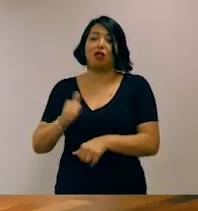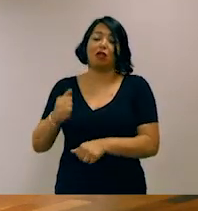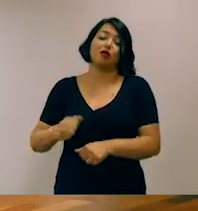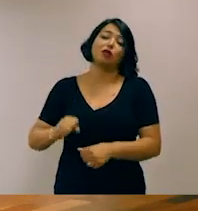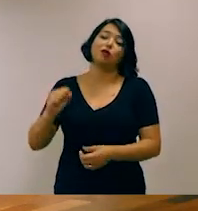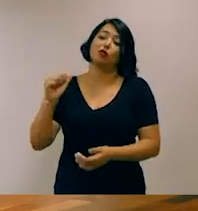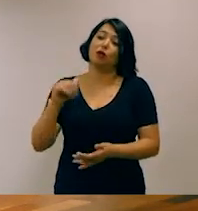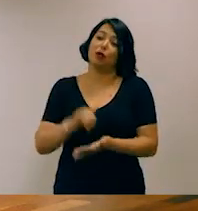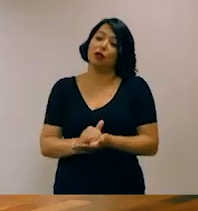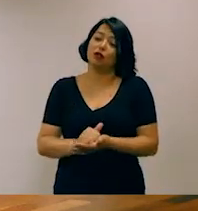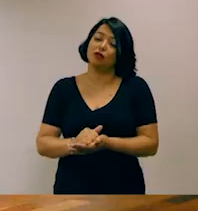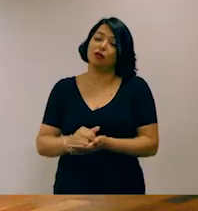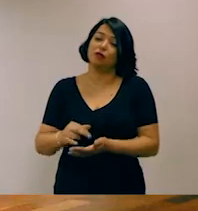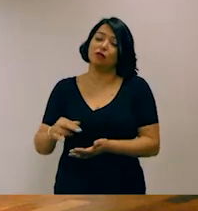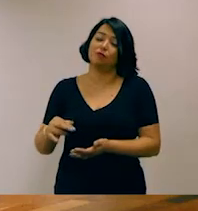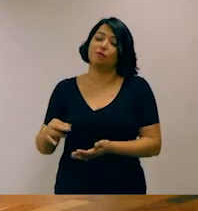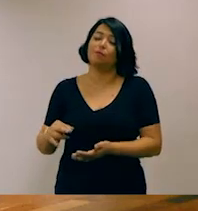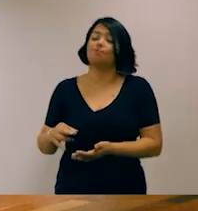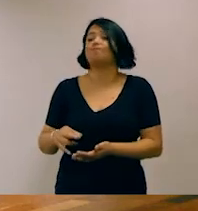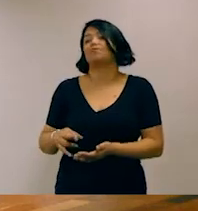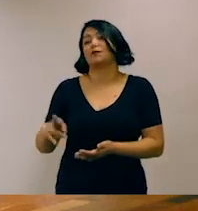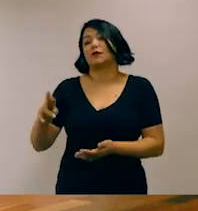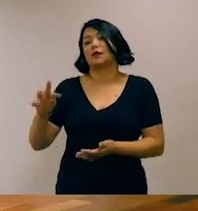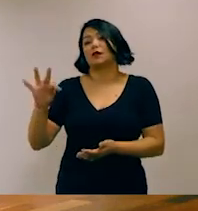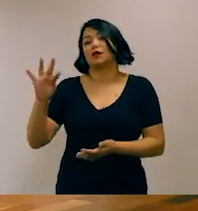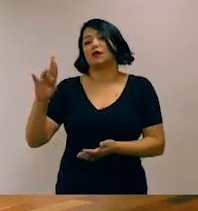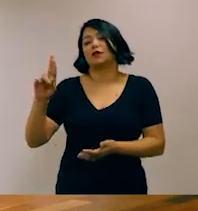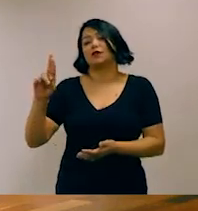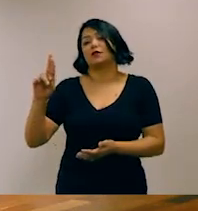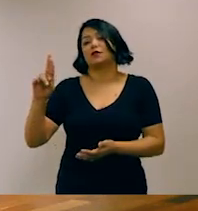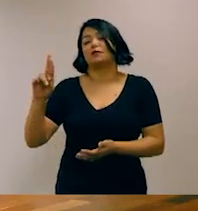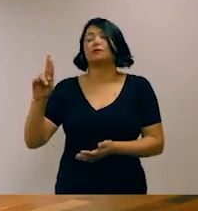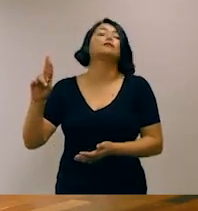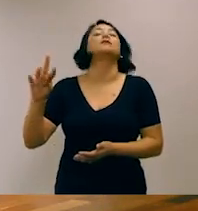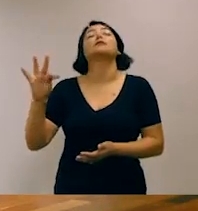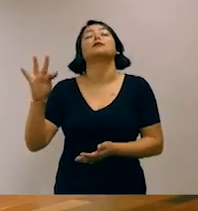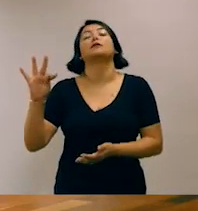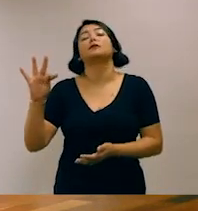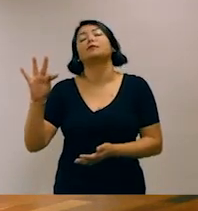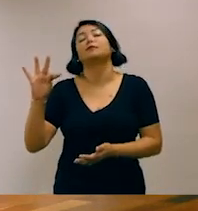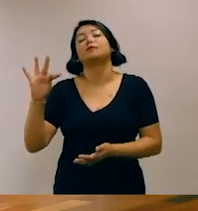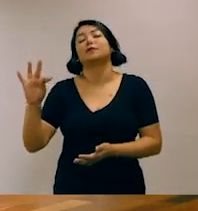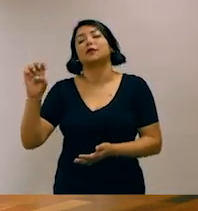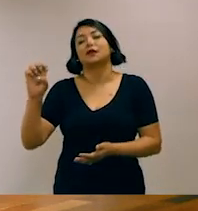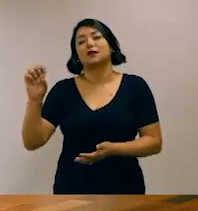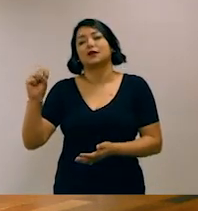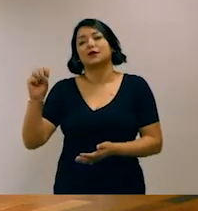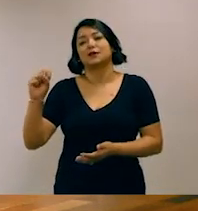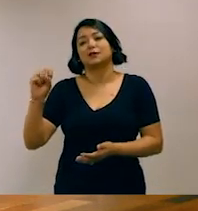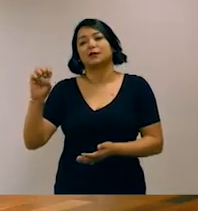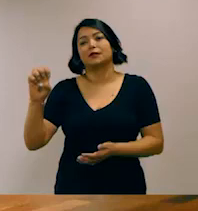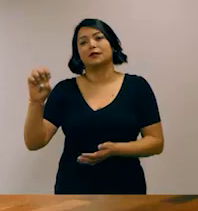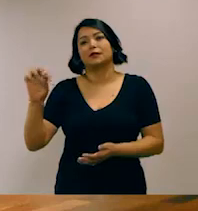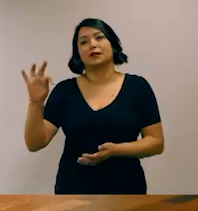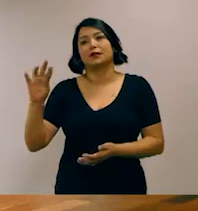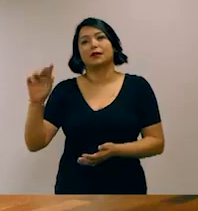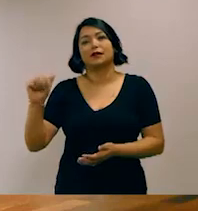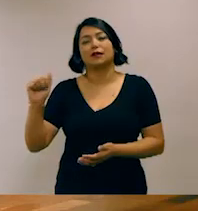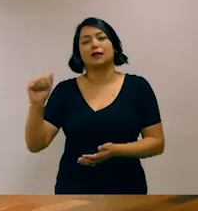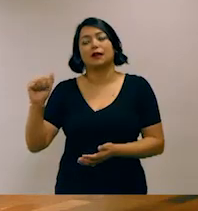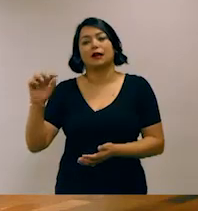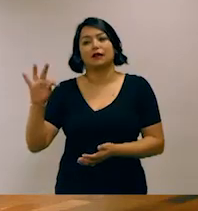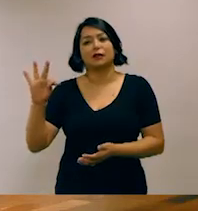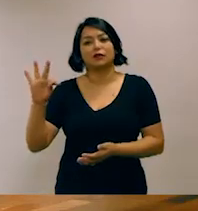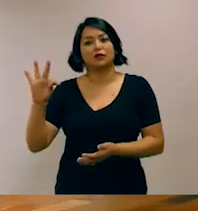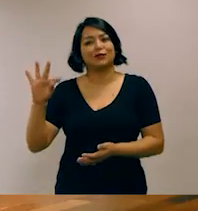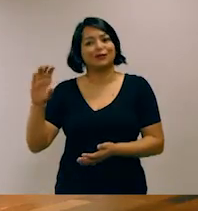better when you go pass it through the Tesseract. But there are many parameters that are being used within the Tesseract. And